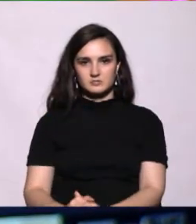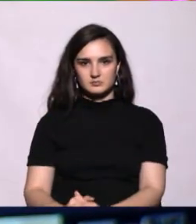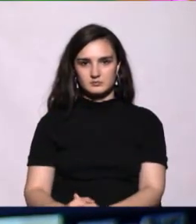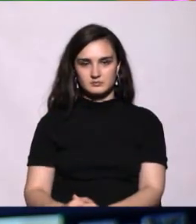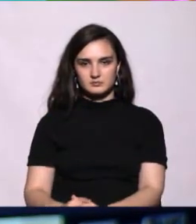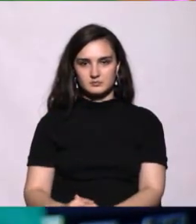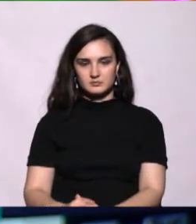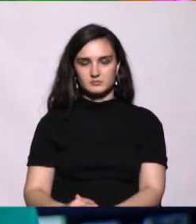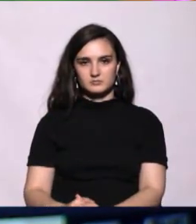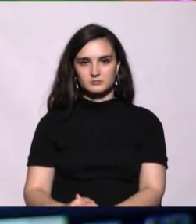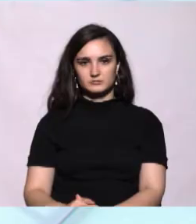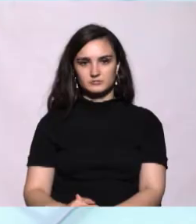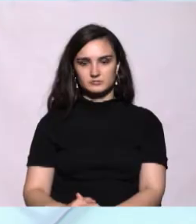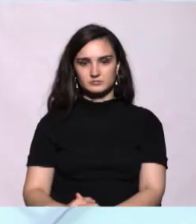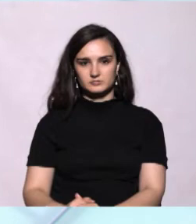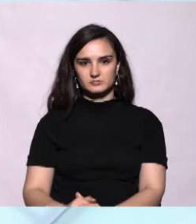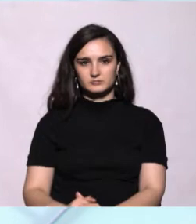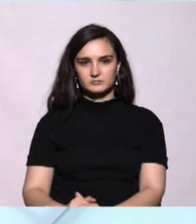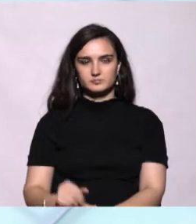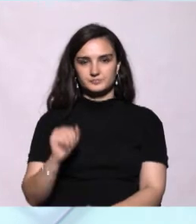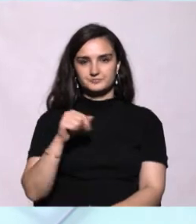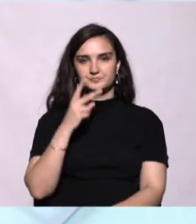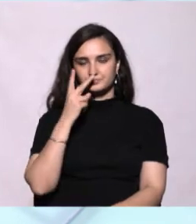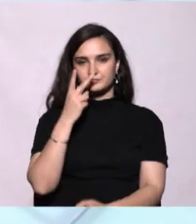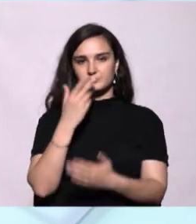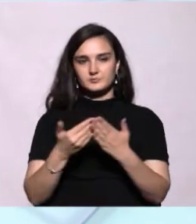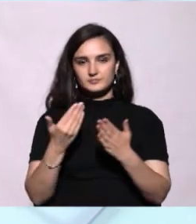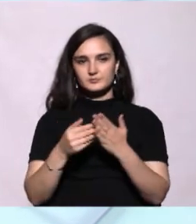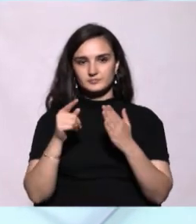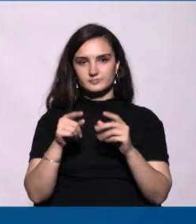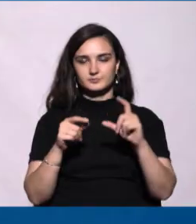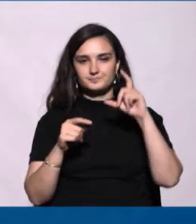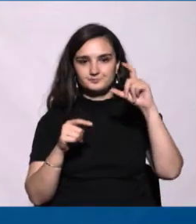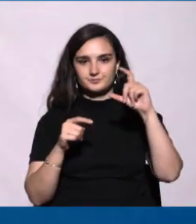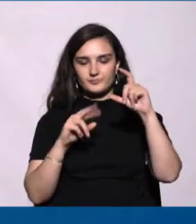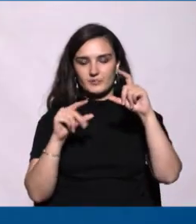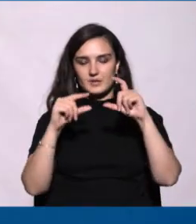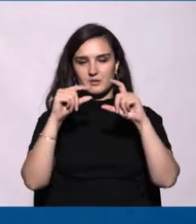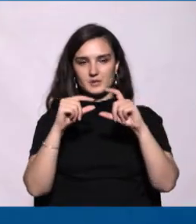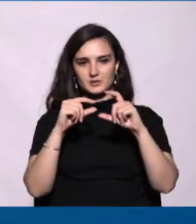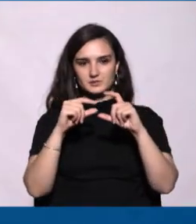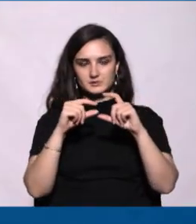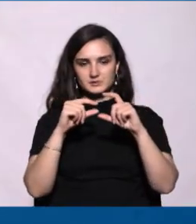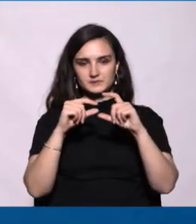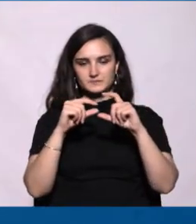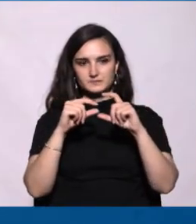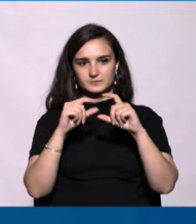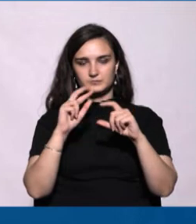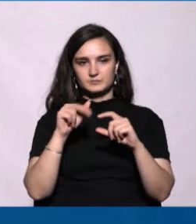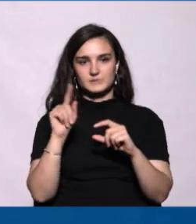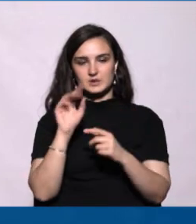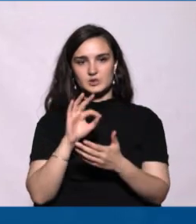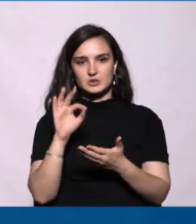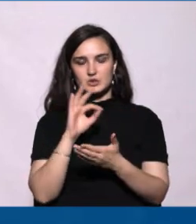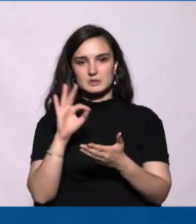plus small letter. You can see the example capital A and small a. And what